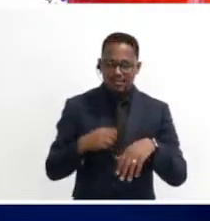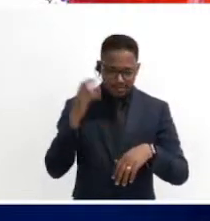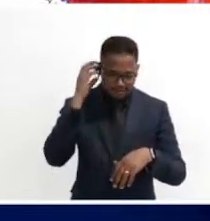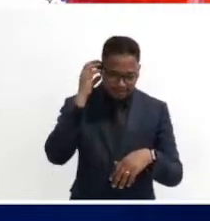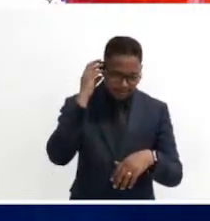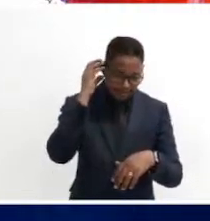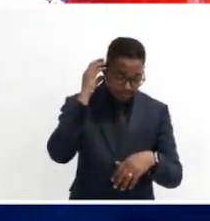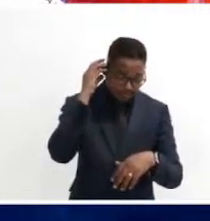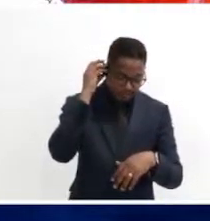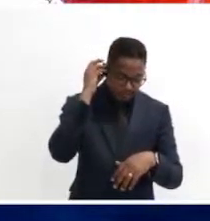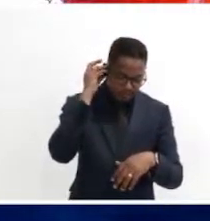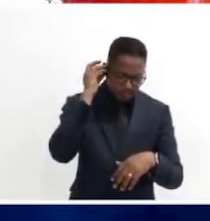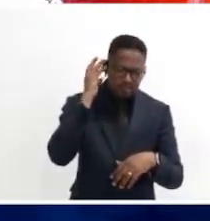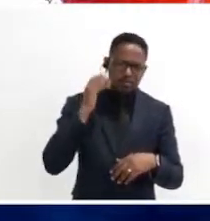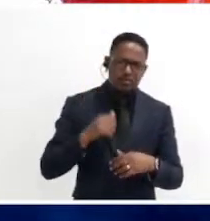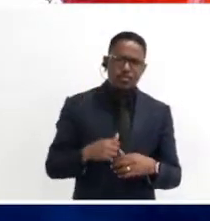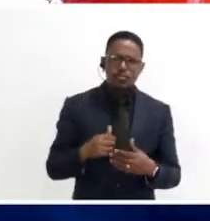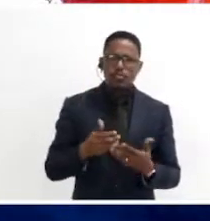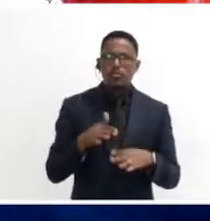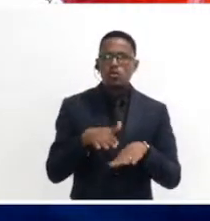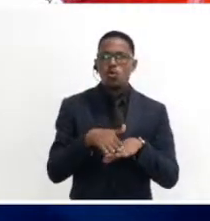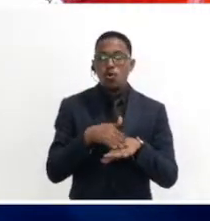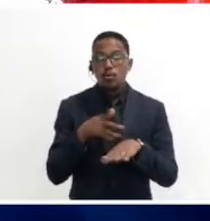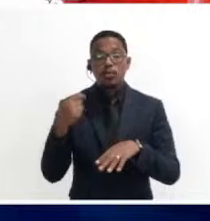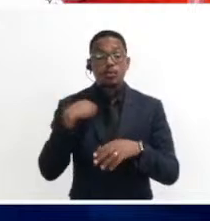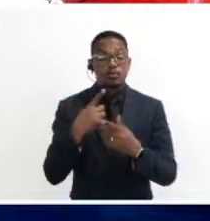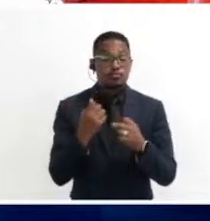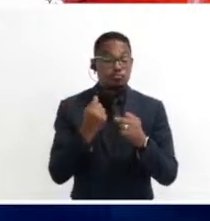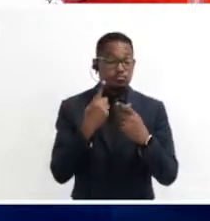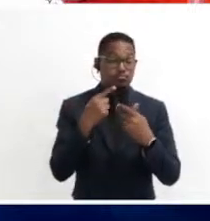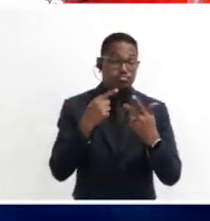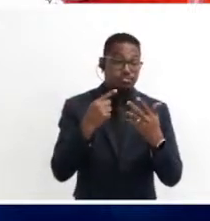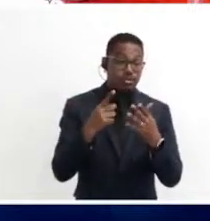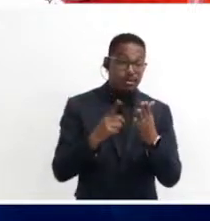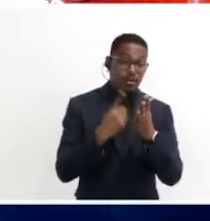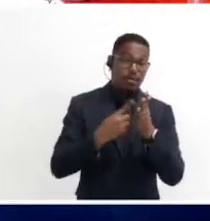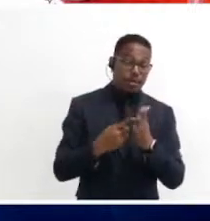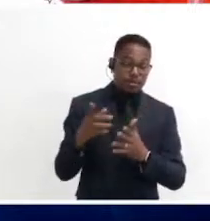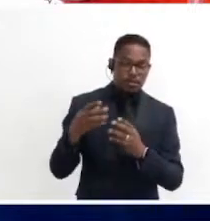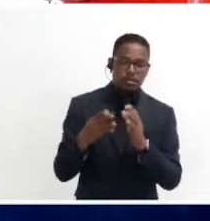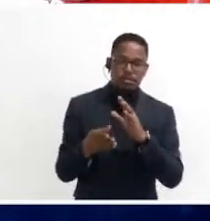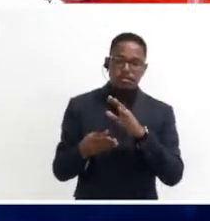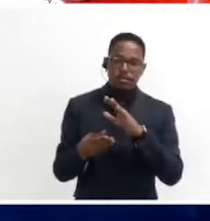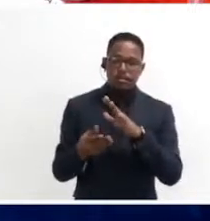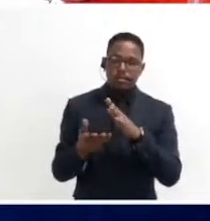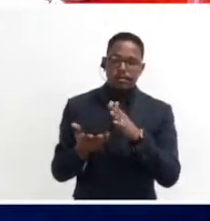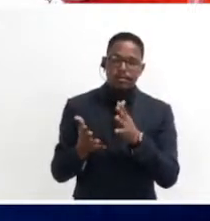Sometimes these bumps are attached not through a metallic,